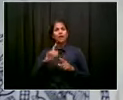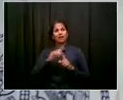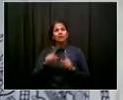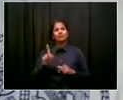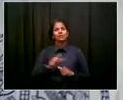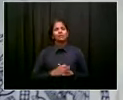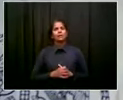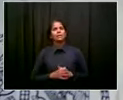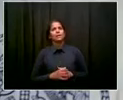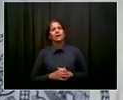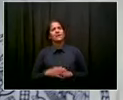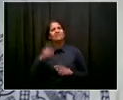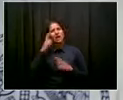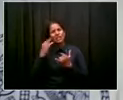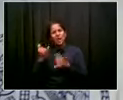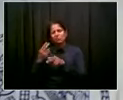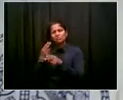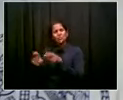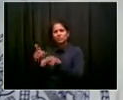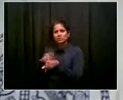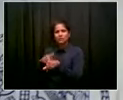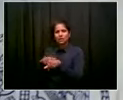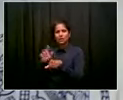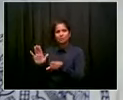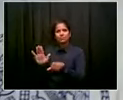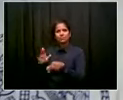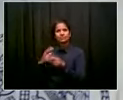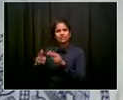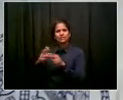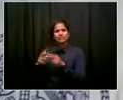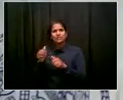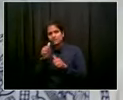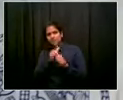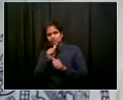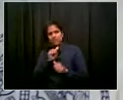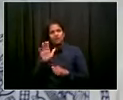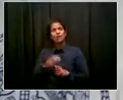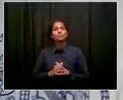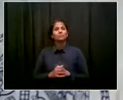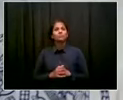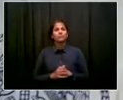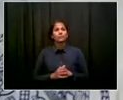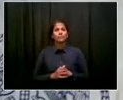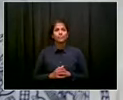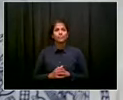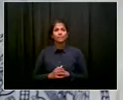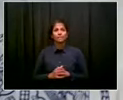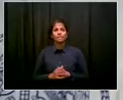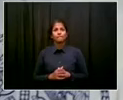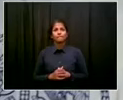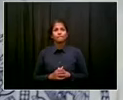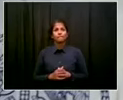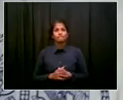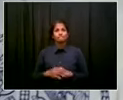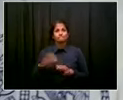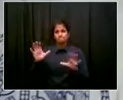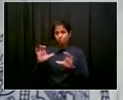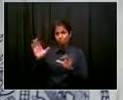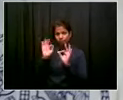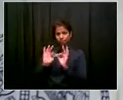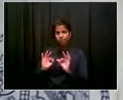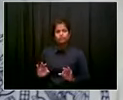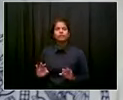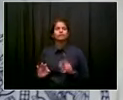i think this is a moment that won't last long if we all do what we need to do so this is a perfect way to conclude look